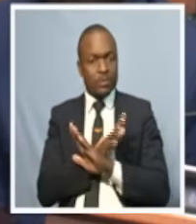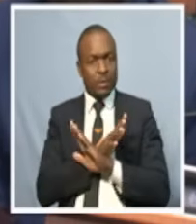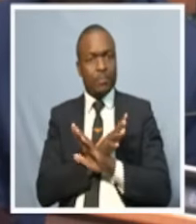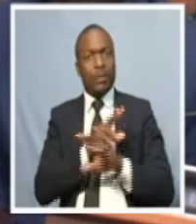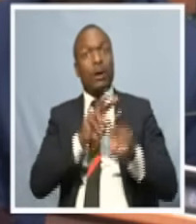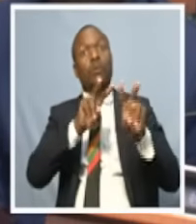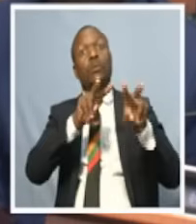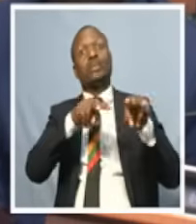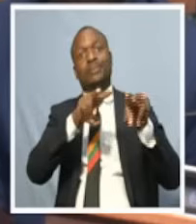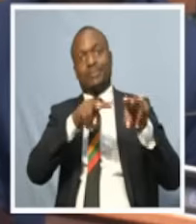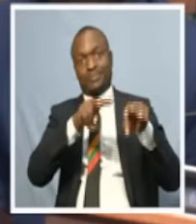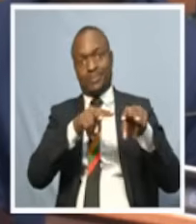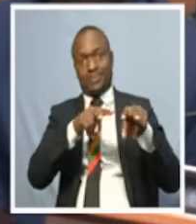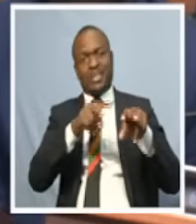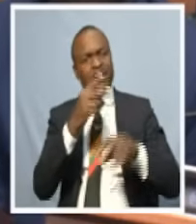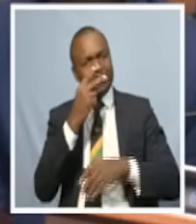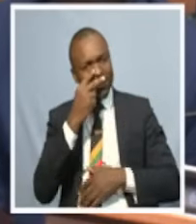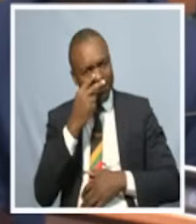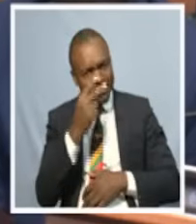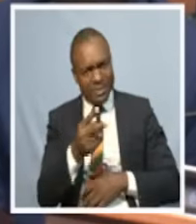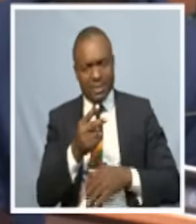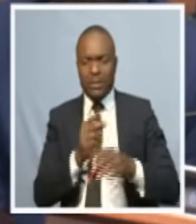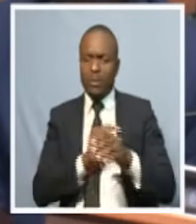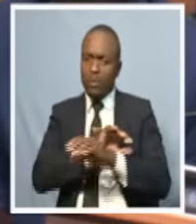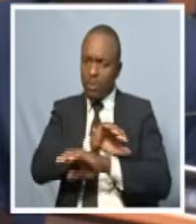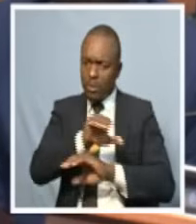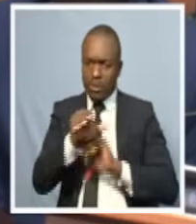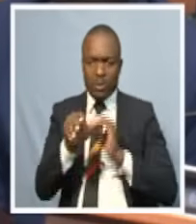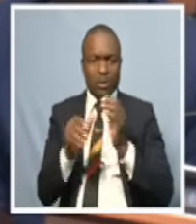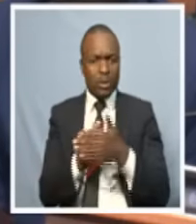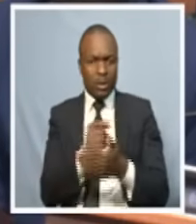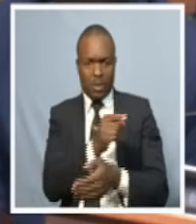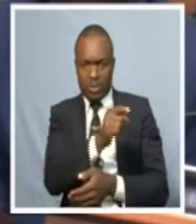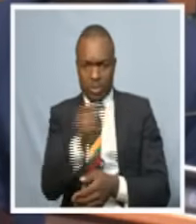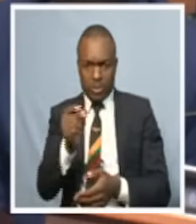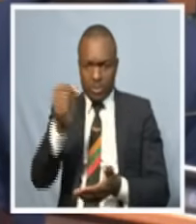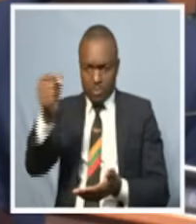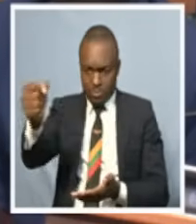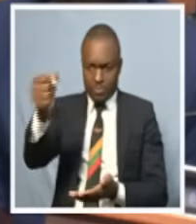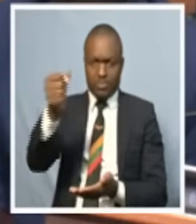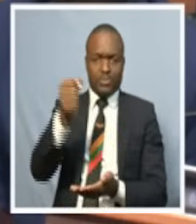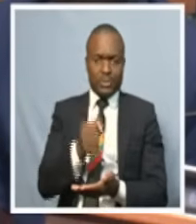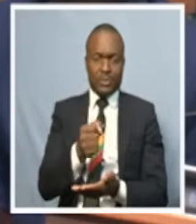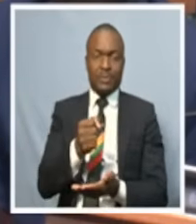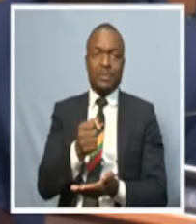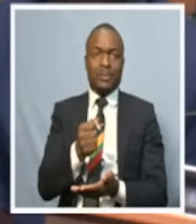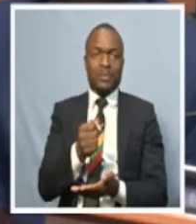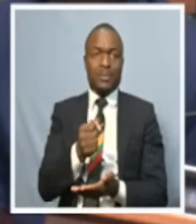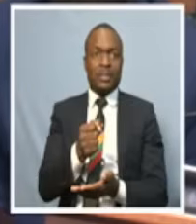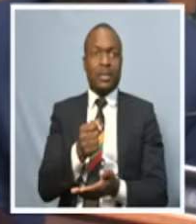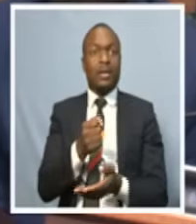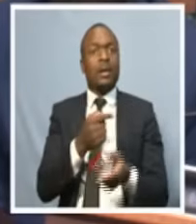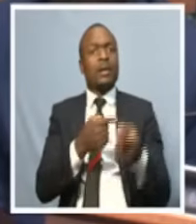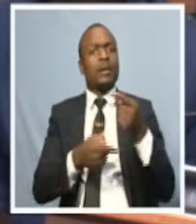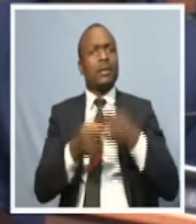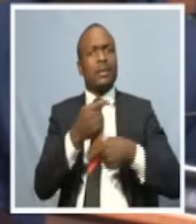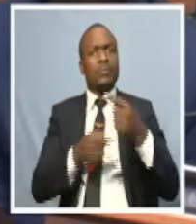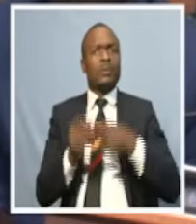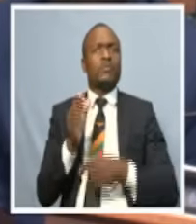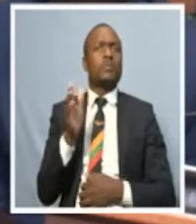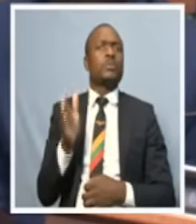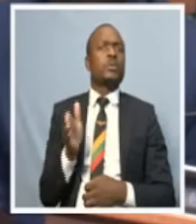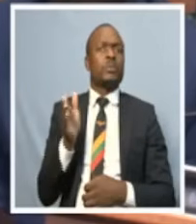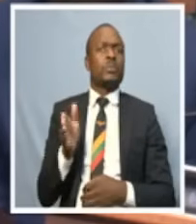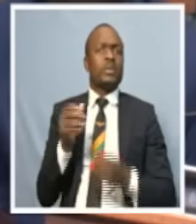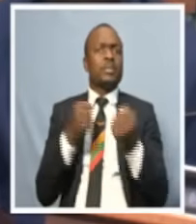watching and they have seen that all those who have been recruited are from